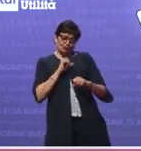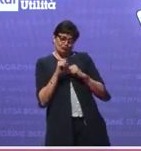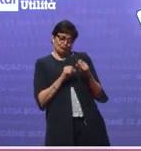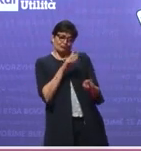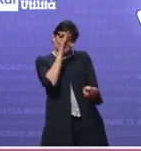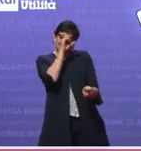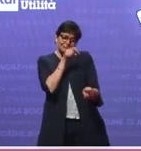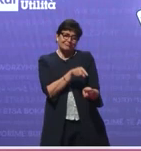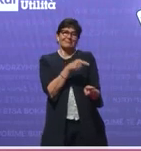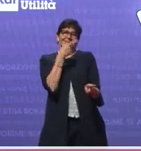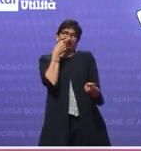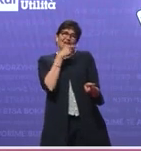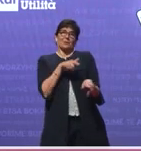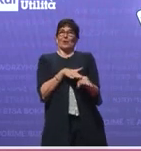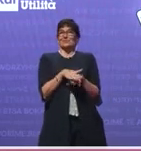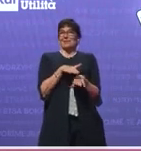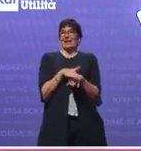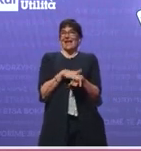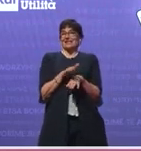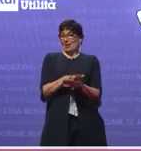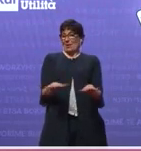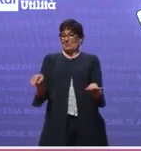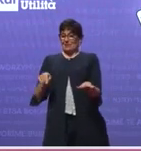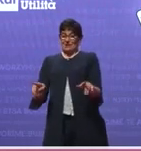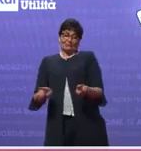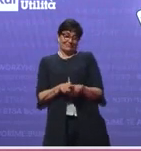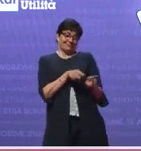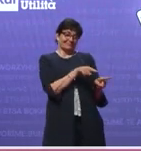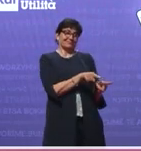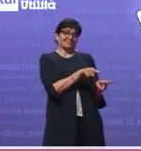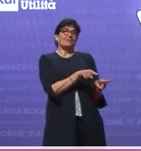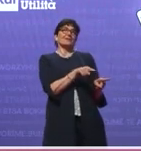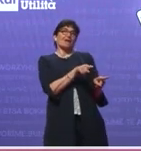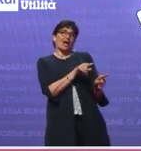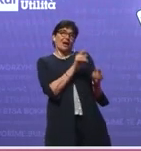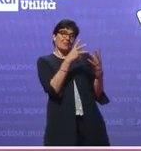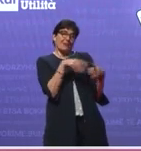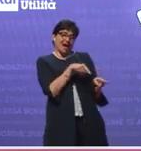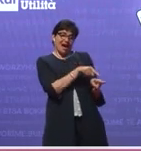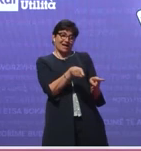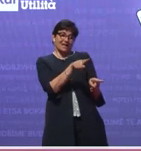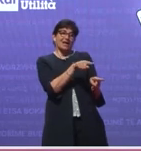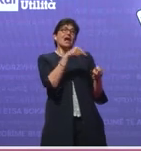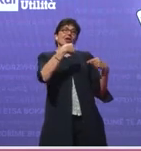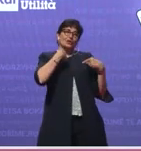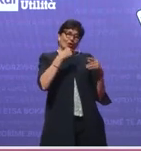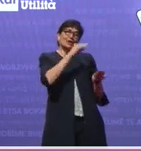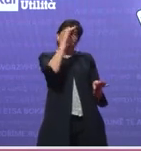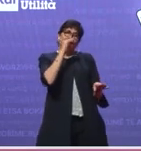experiences, can learn to be good, learn the difference, learn the consequences of its